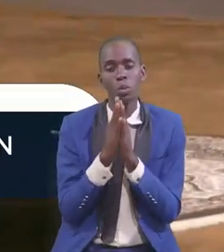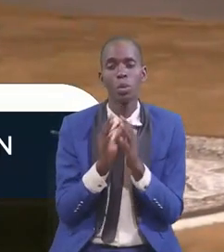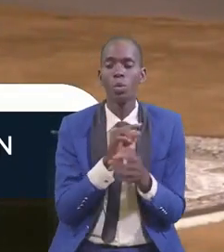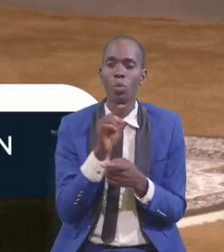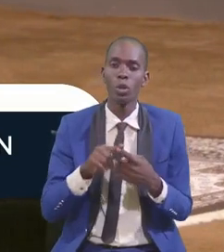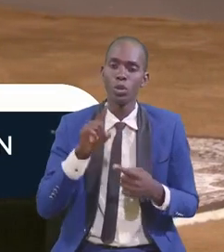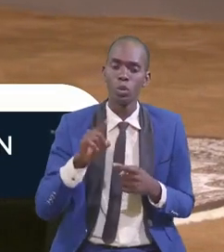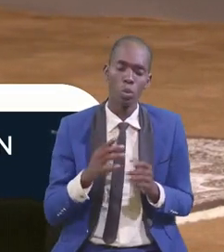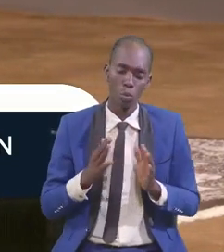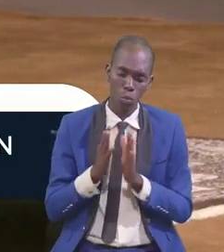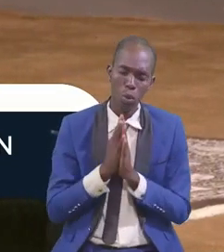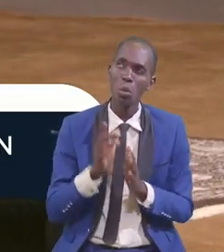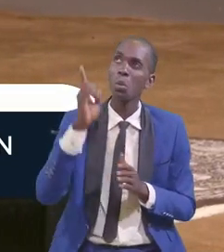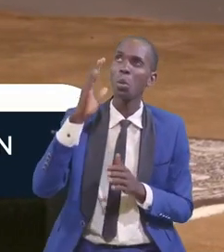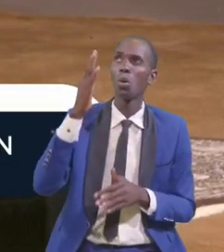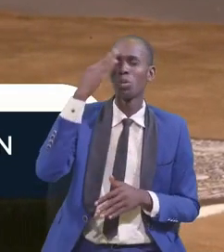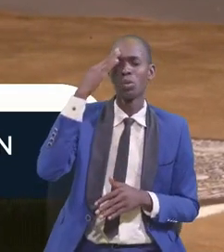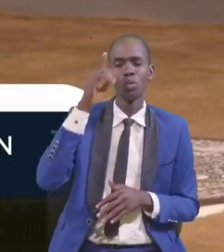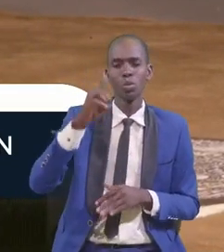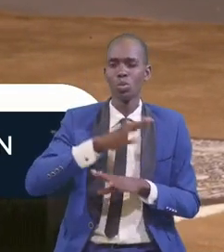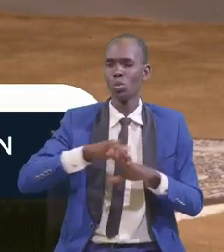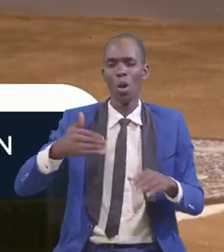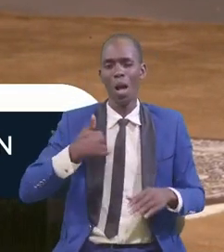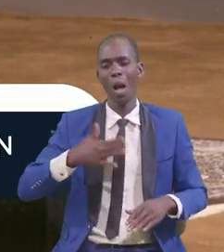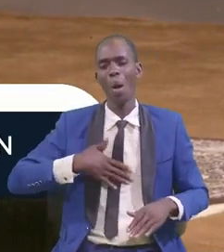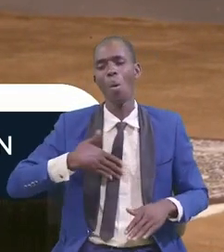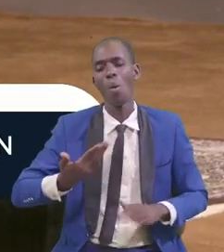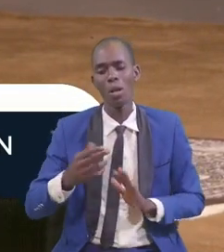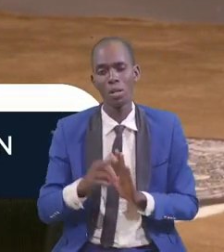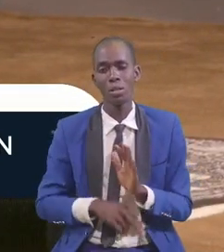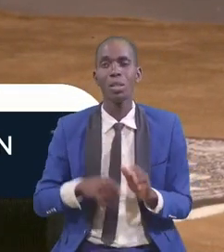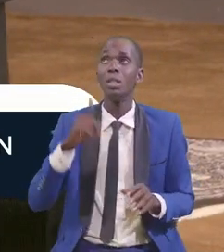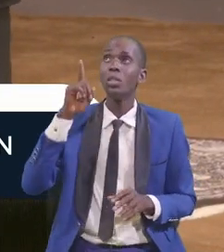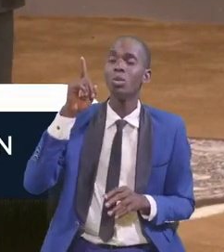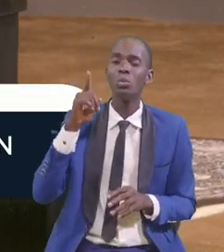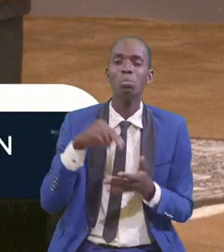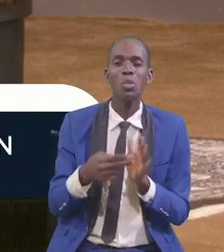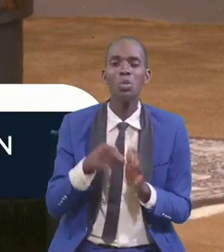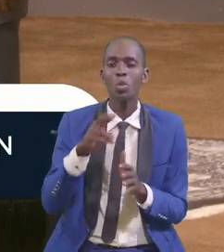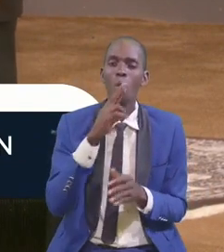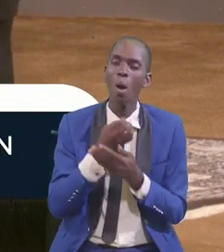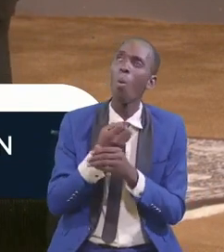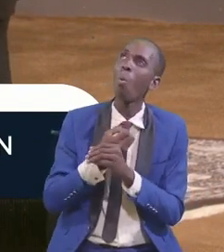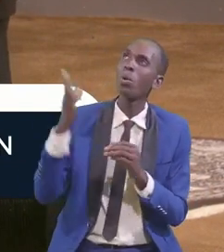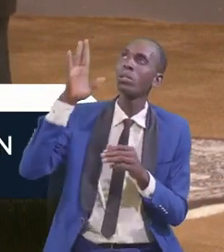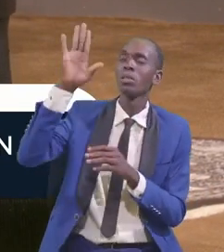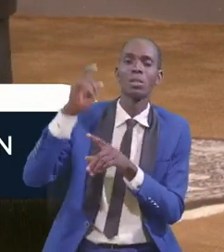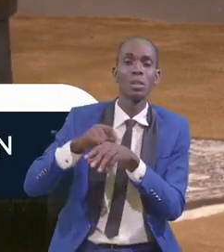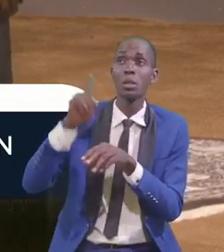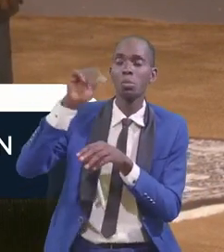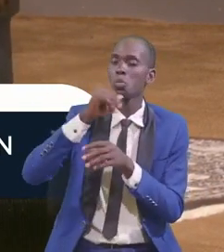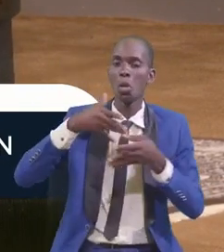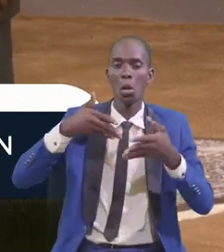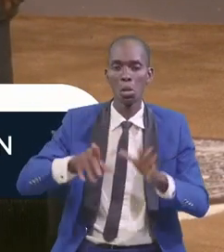the willingness, you're wasting God's time. He'll not allow you to waste his time. You're praying, you want to overcome.